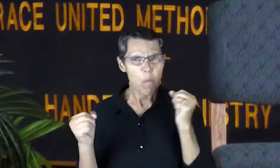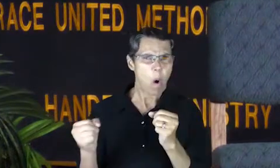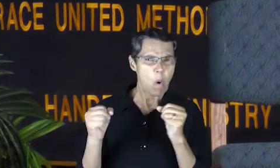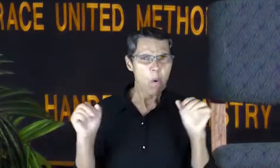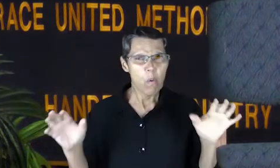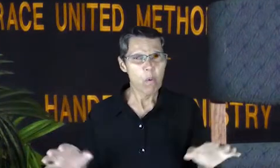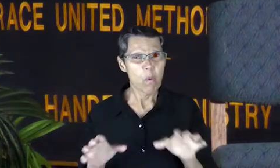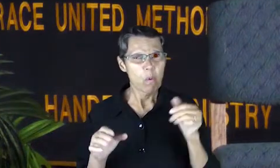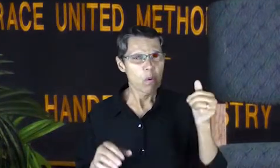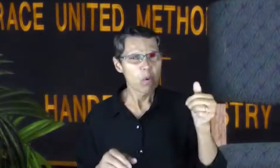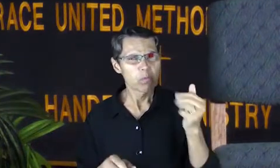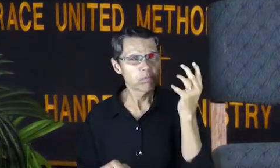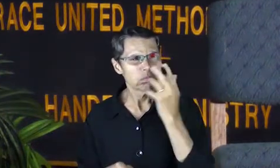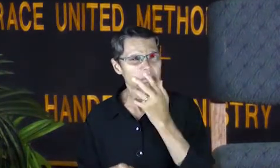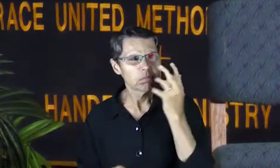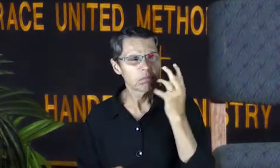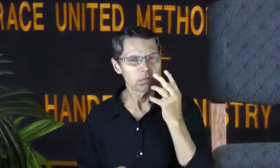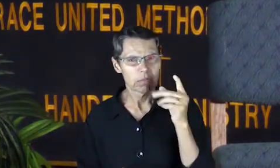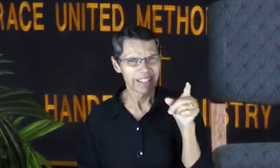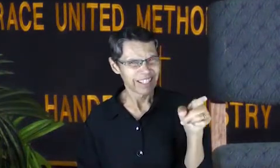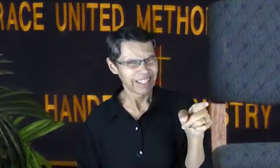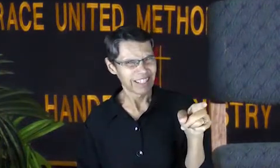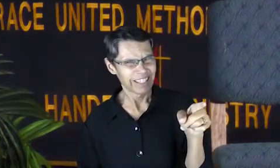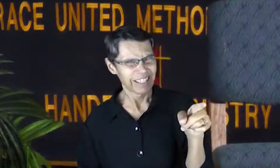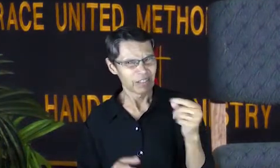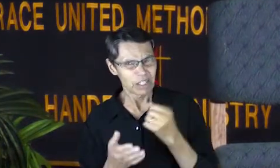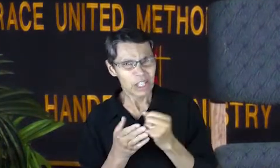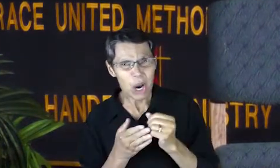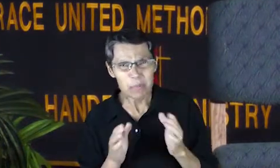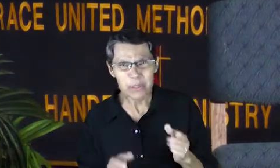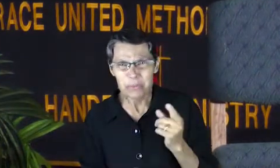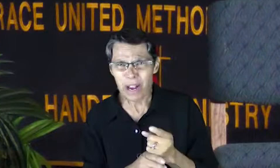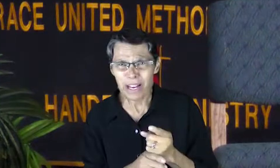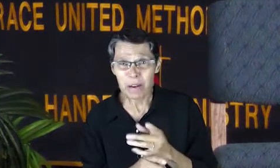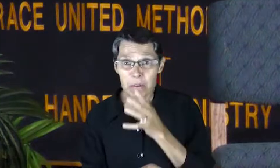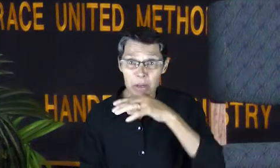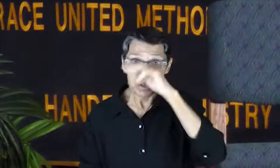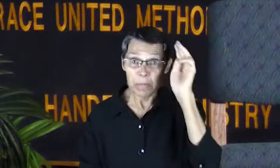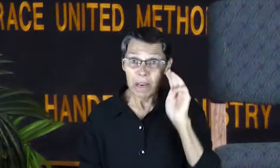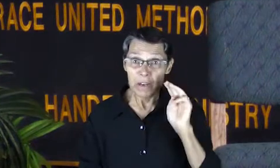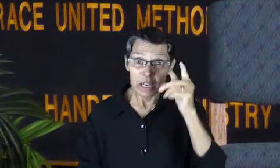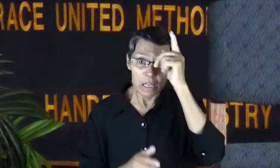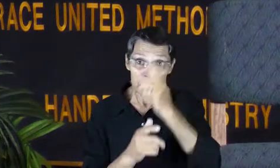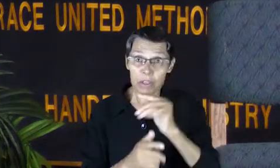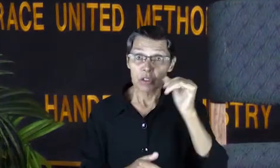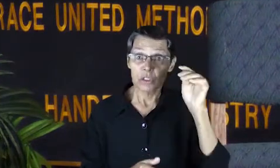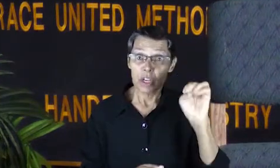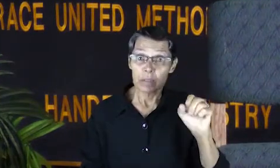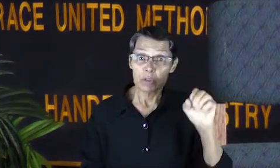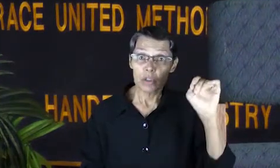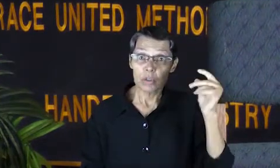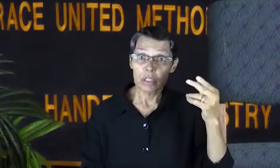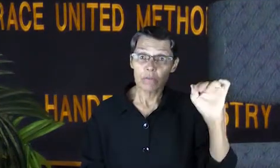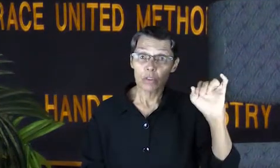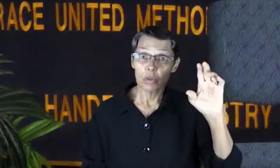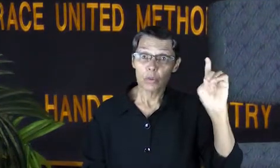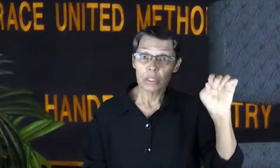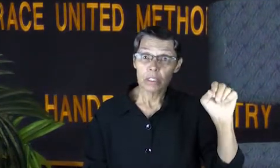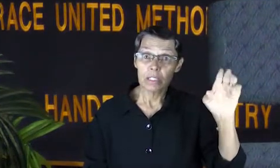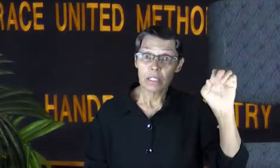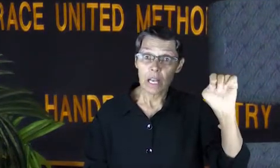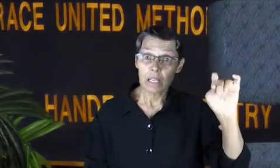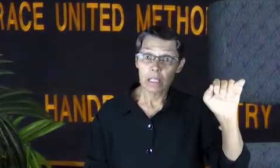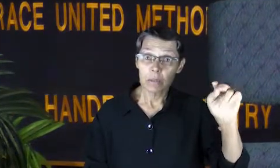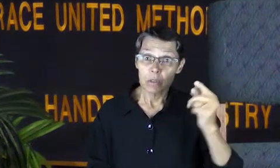What deeds of power are being done by his hands? Is not this the carpenter, the son of Mary, and brother of James and Joseph,